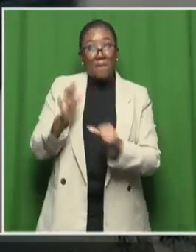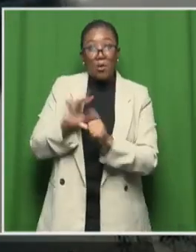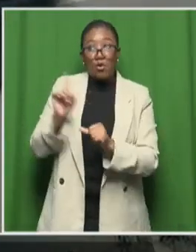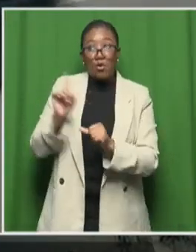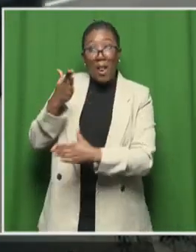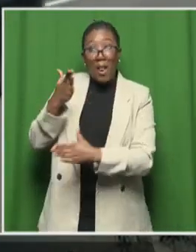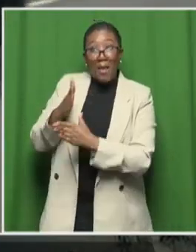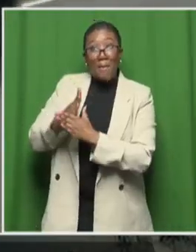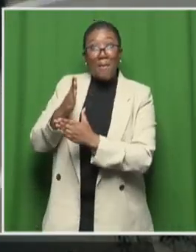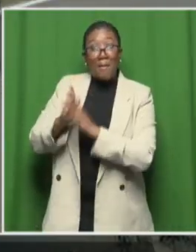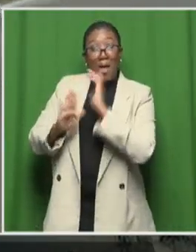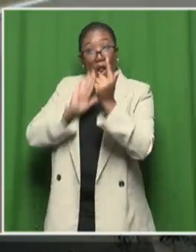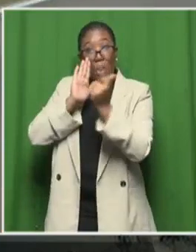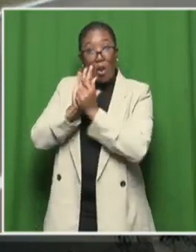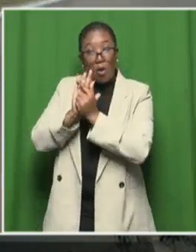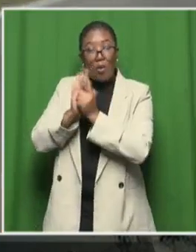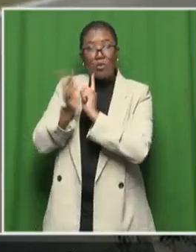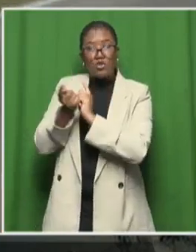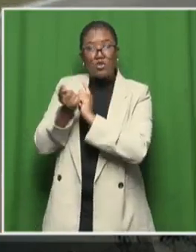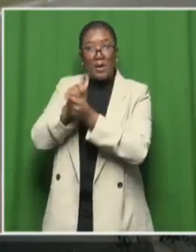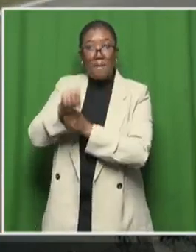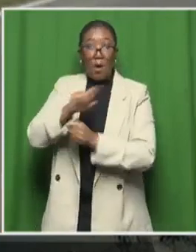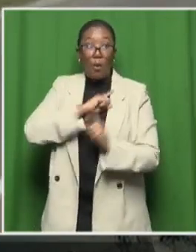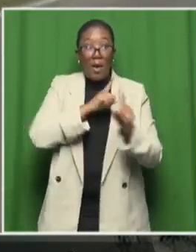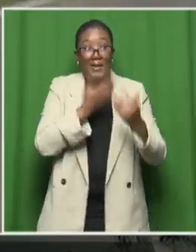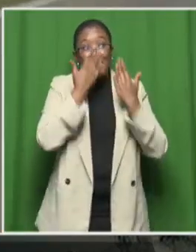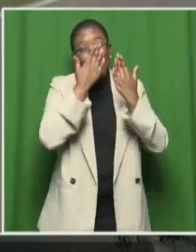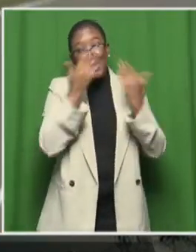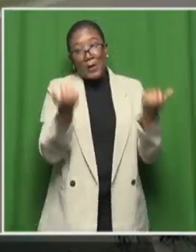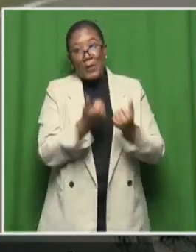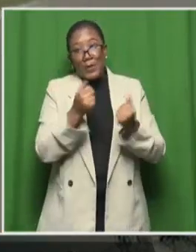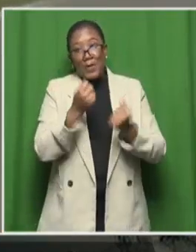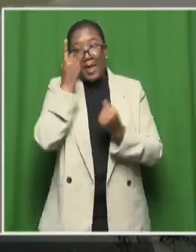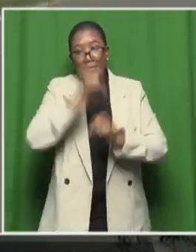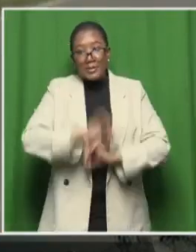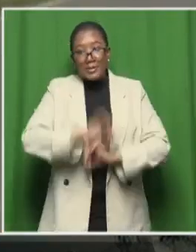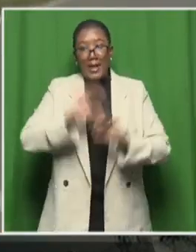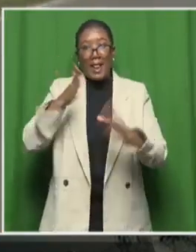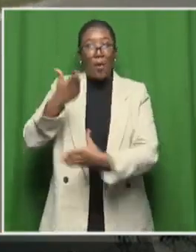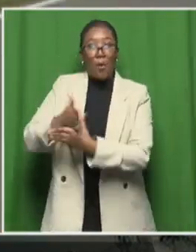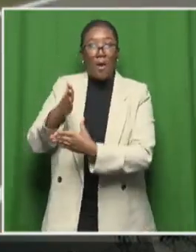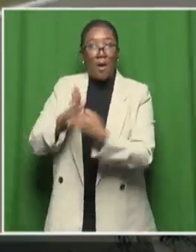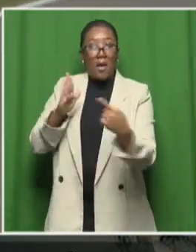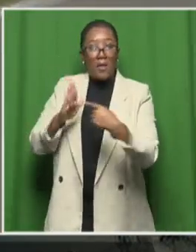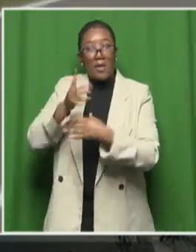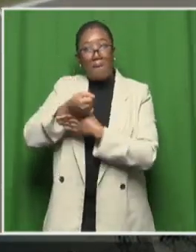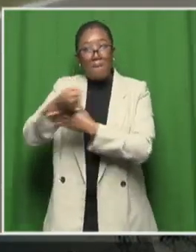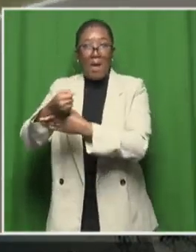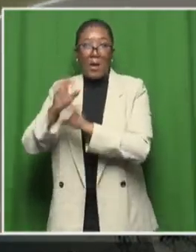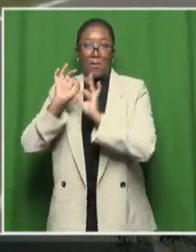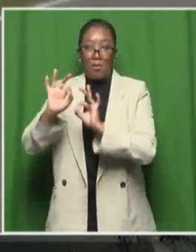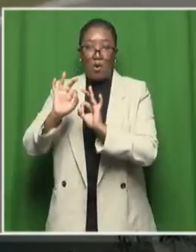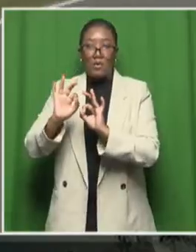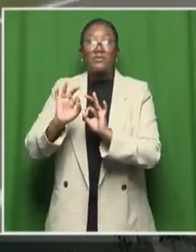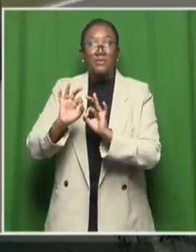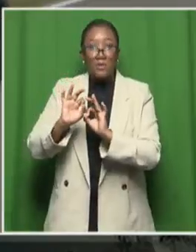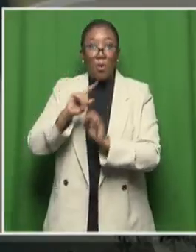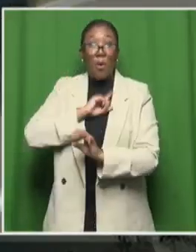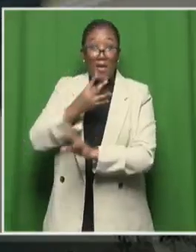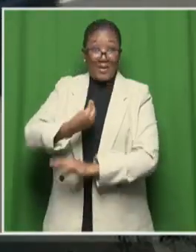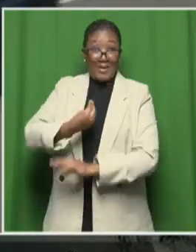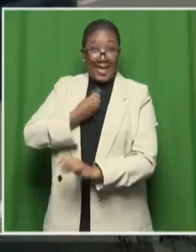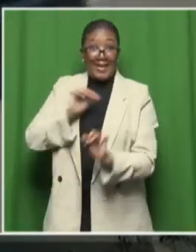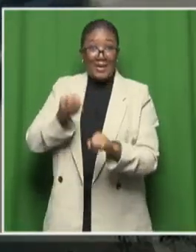laws. And because he had studied that kind of economy, he was better placed, much as he was very young.